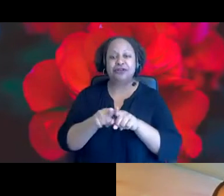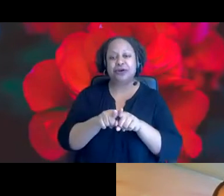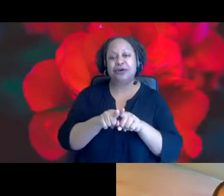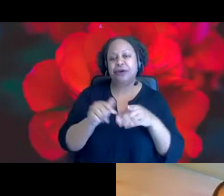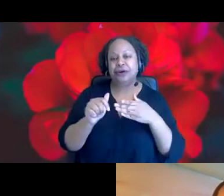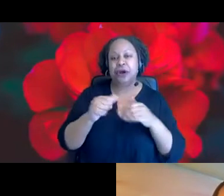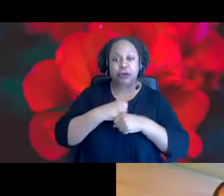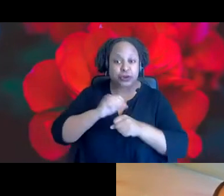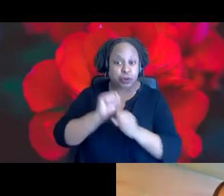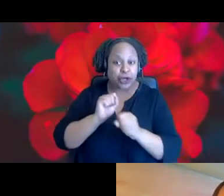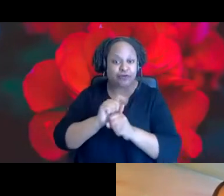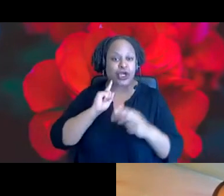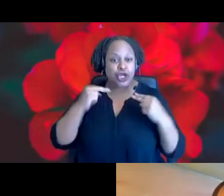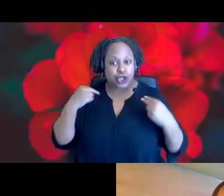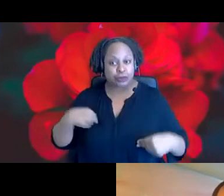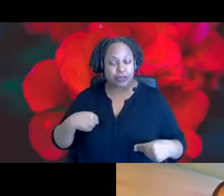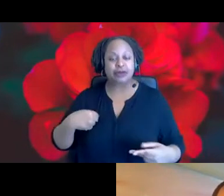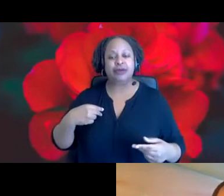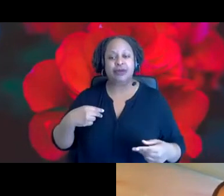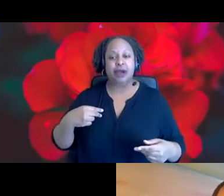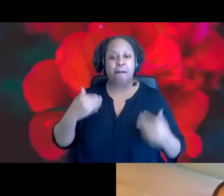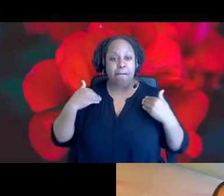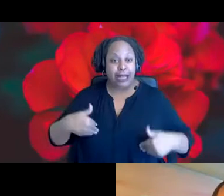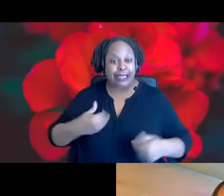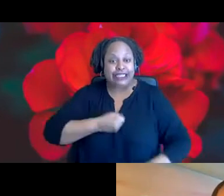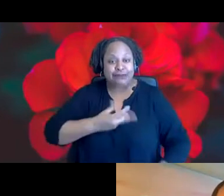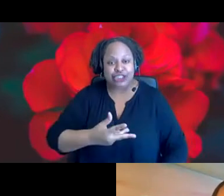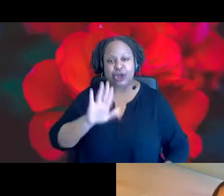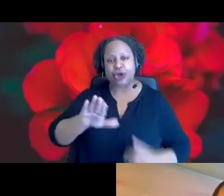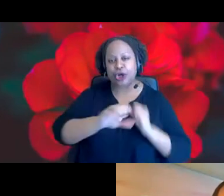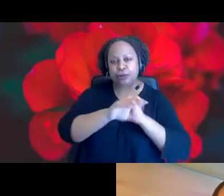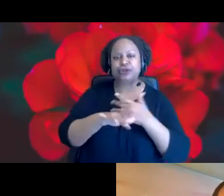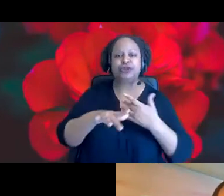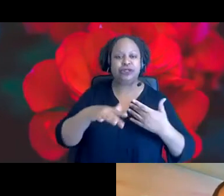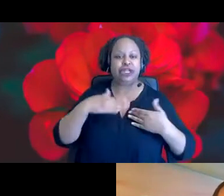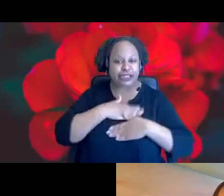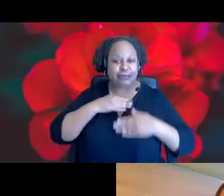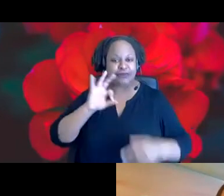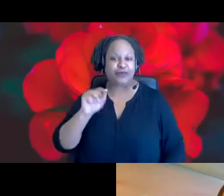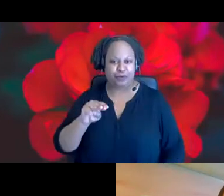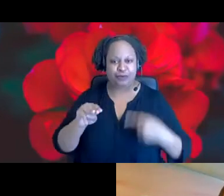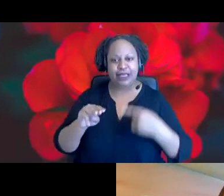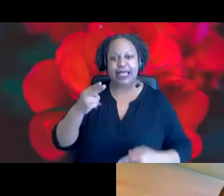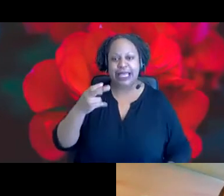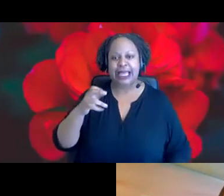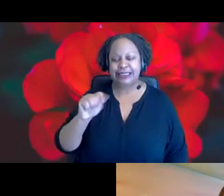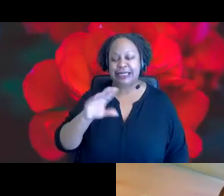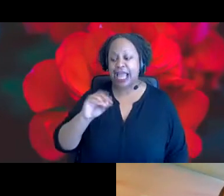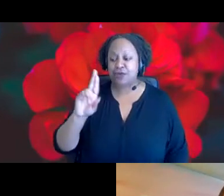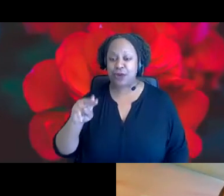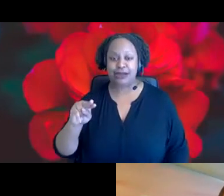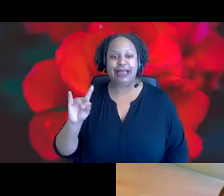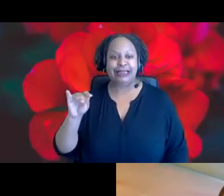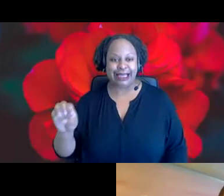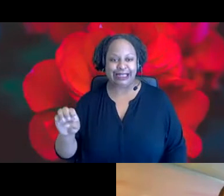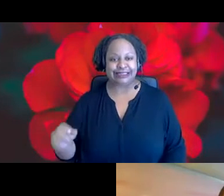commercial entertainment firm, Hit and Run Dance. Currently, she assists Guillaume Côté Danse, with new creations